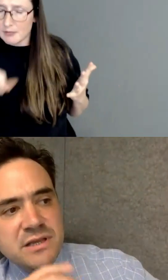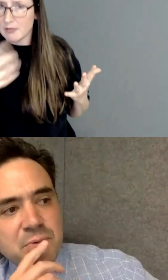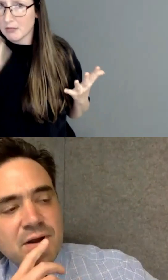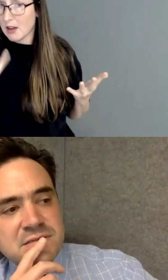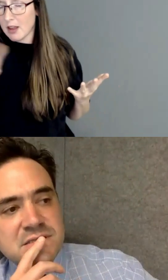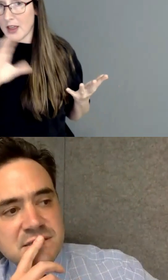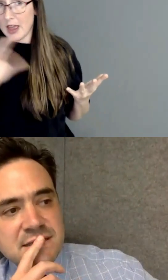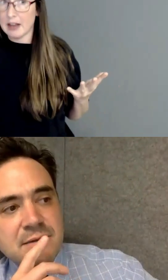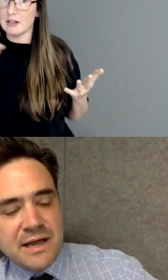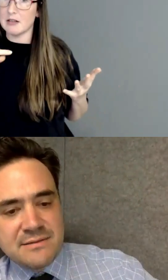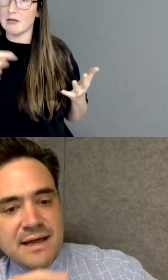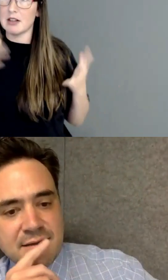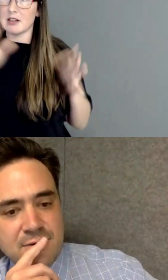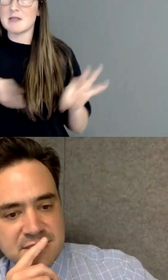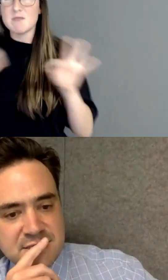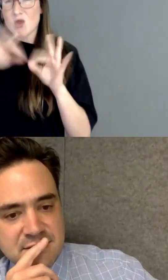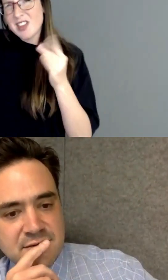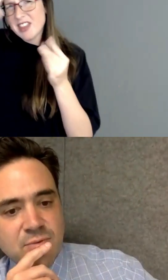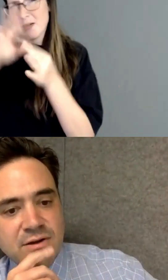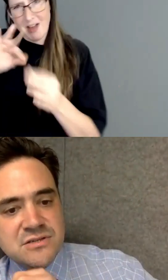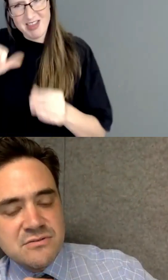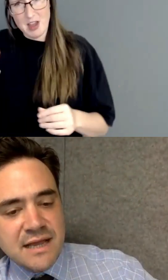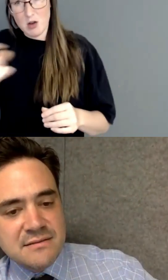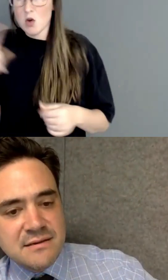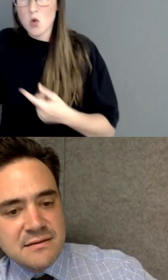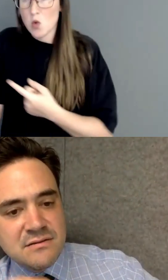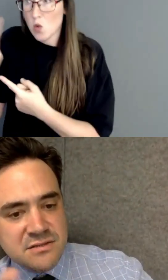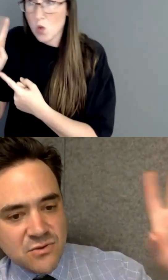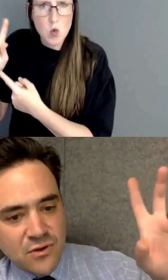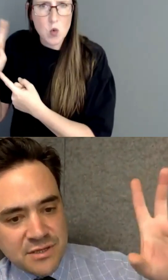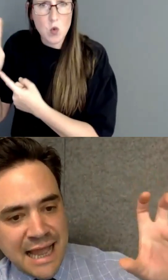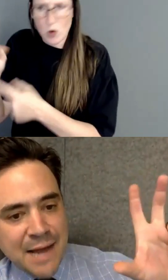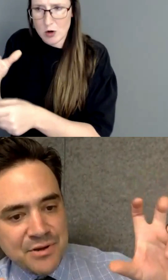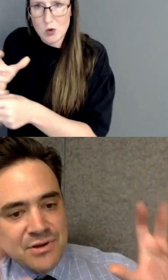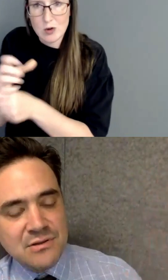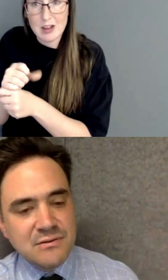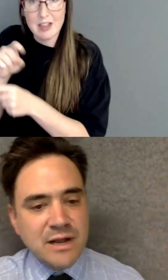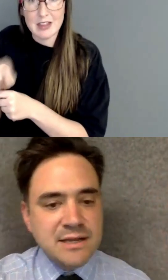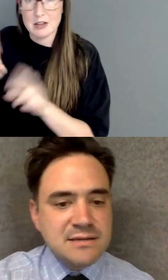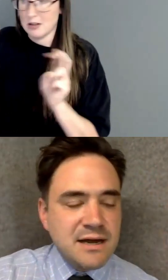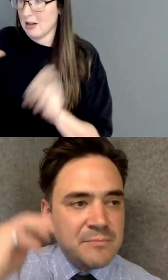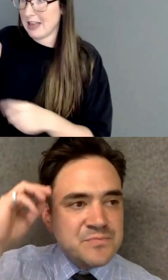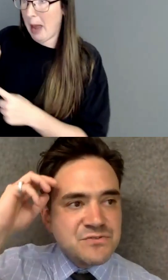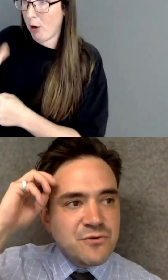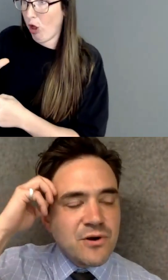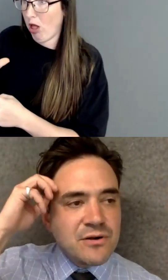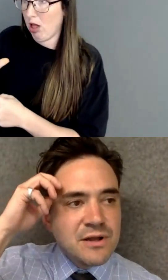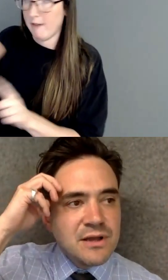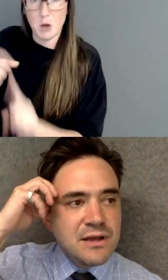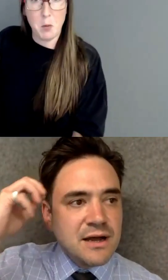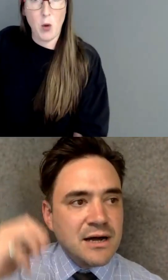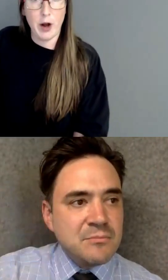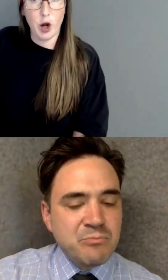it's really important to think about that question. Where do you get the so-called capital, right,